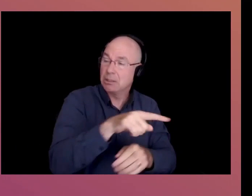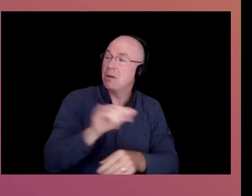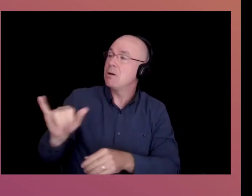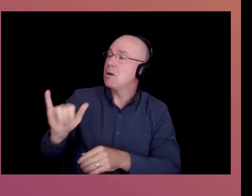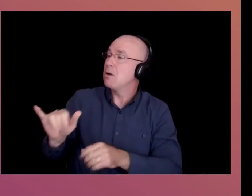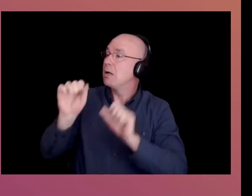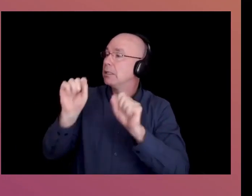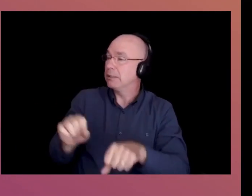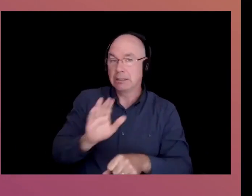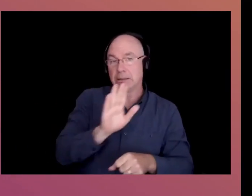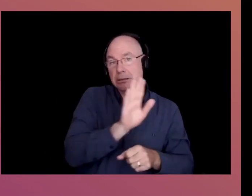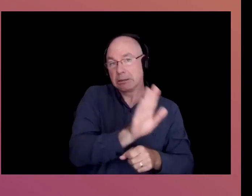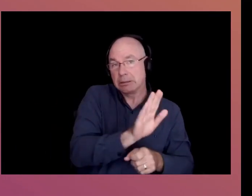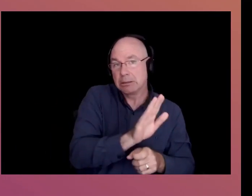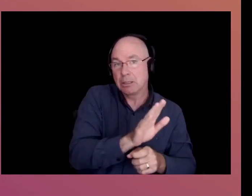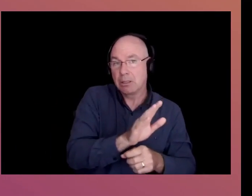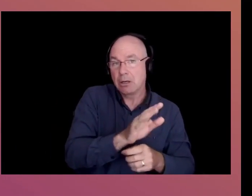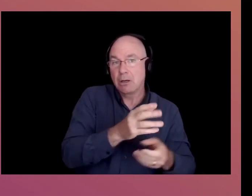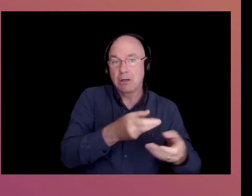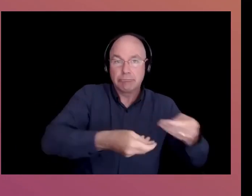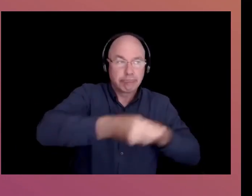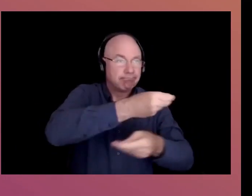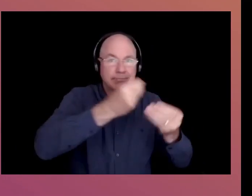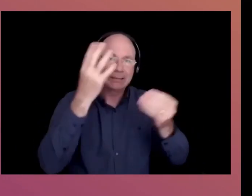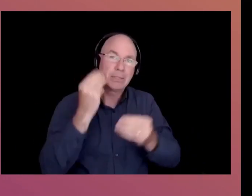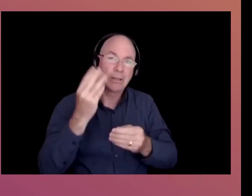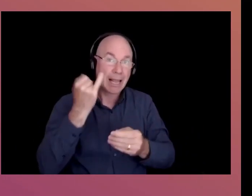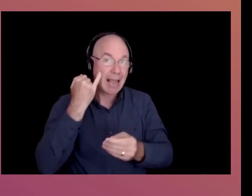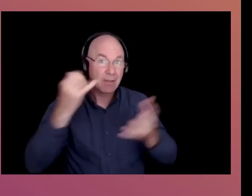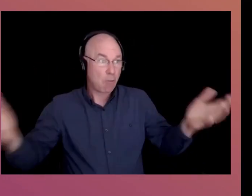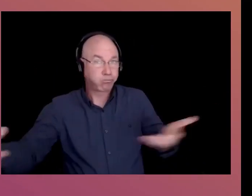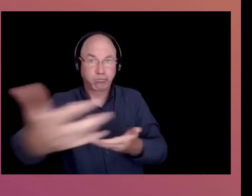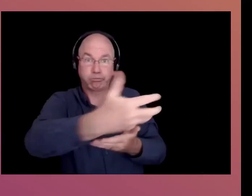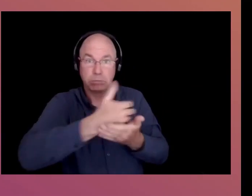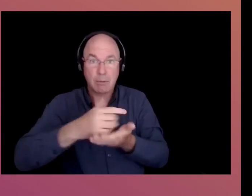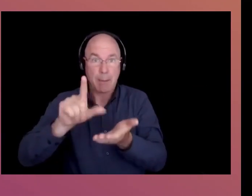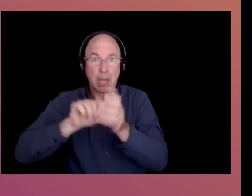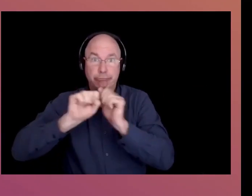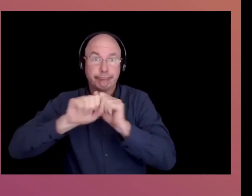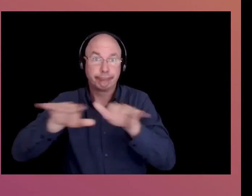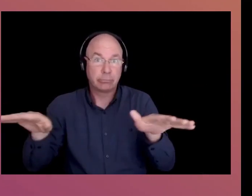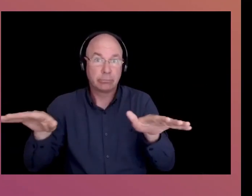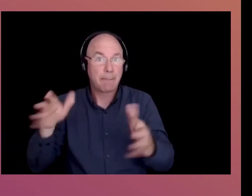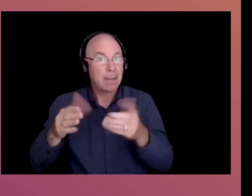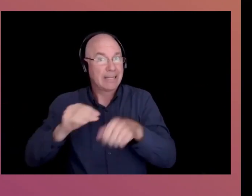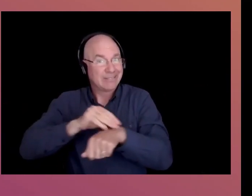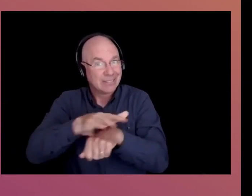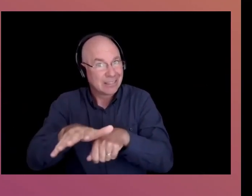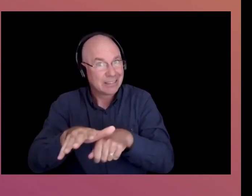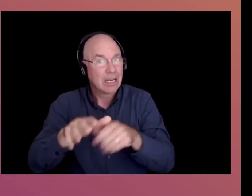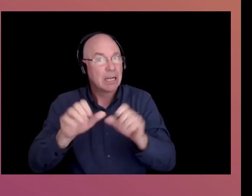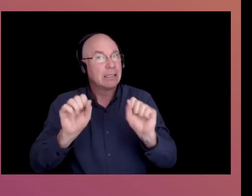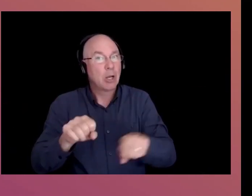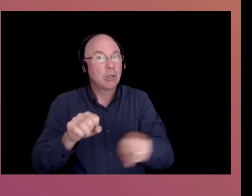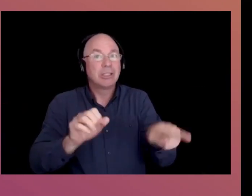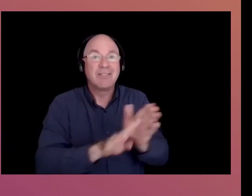experiences. If we collect and publish such information, it may influence and push app developers and